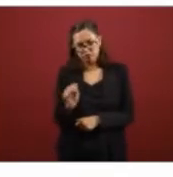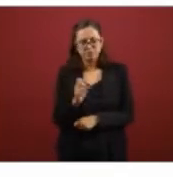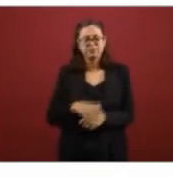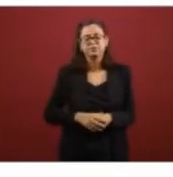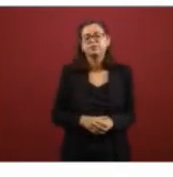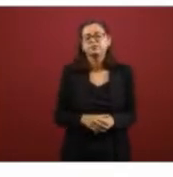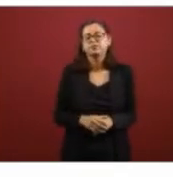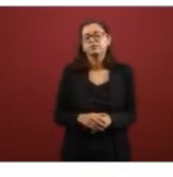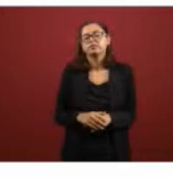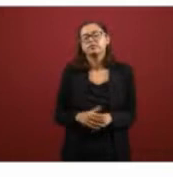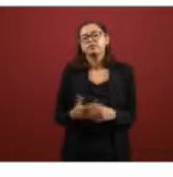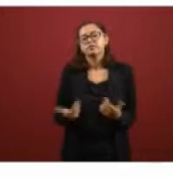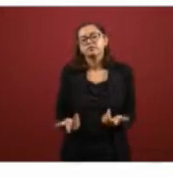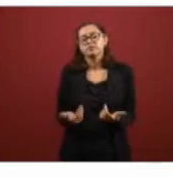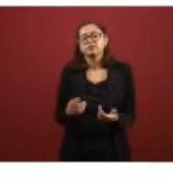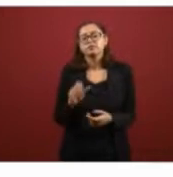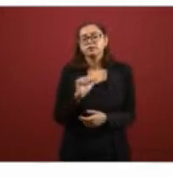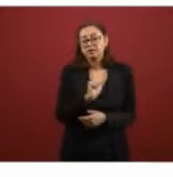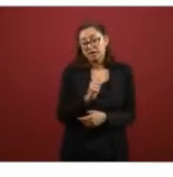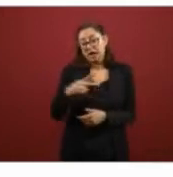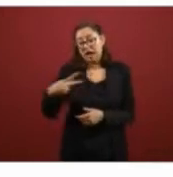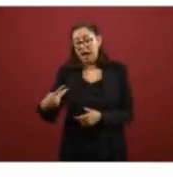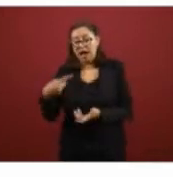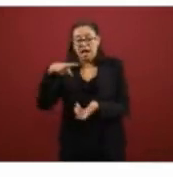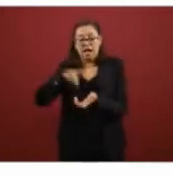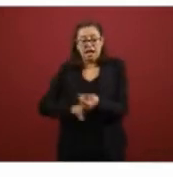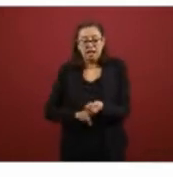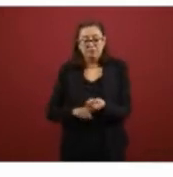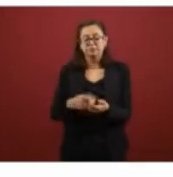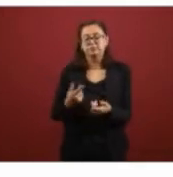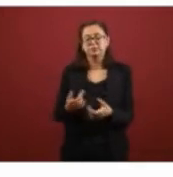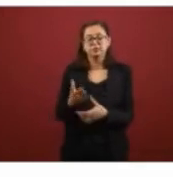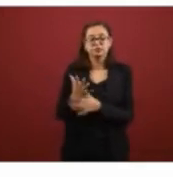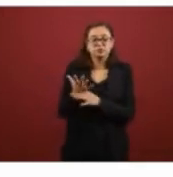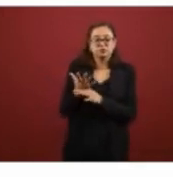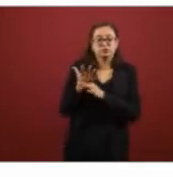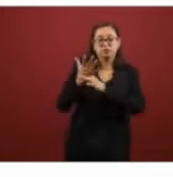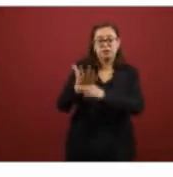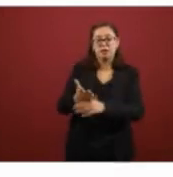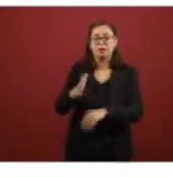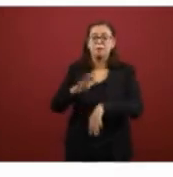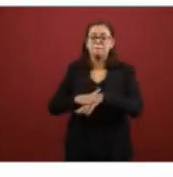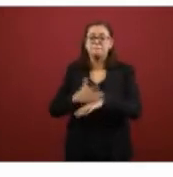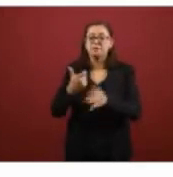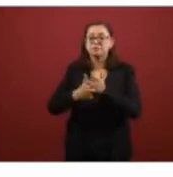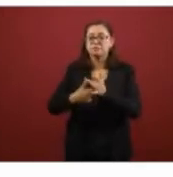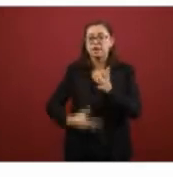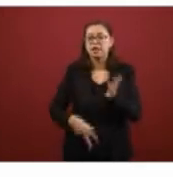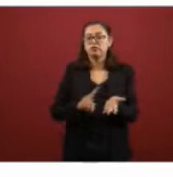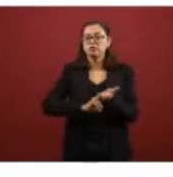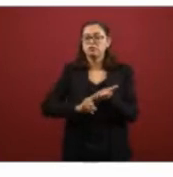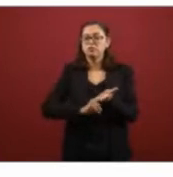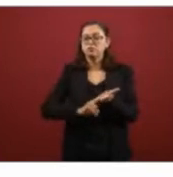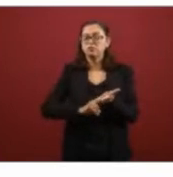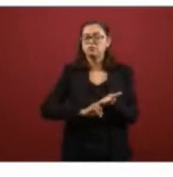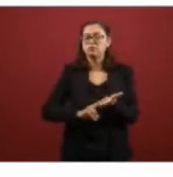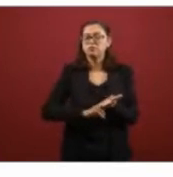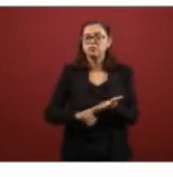also can be used with iPhone, I guess. That's nice. So the best price,